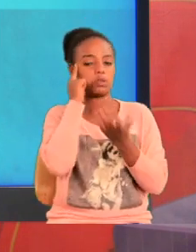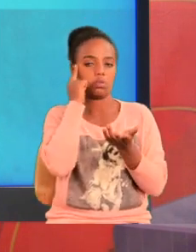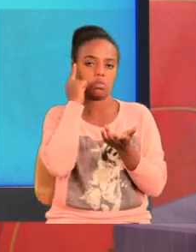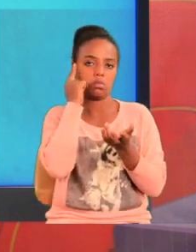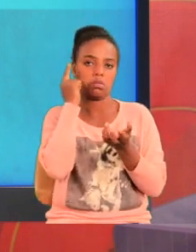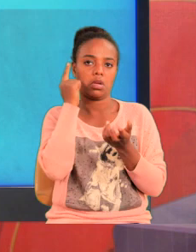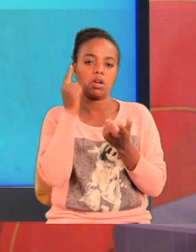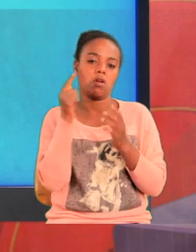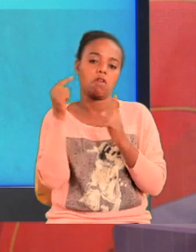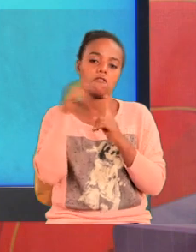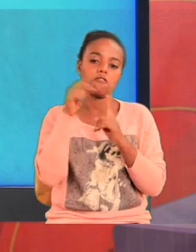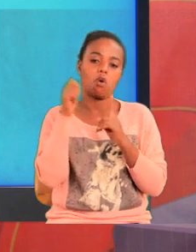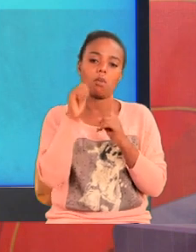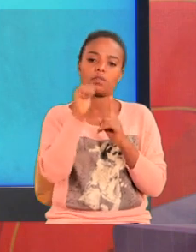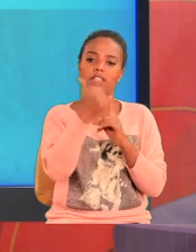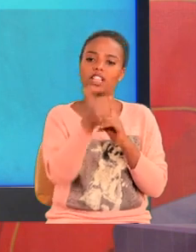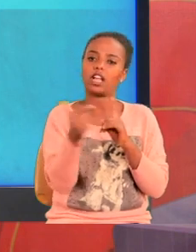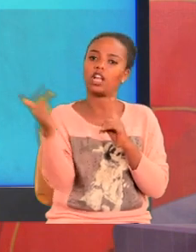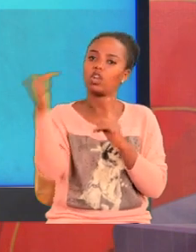it is from 10 to